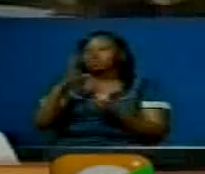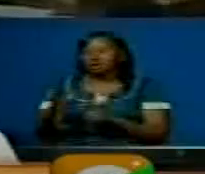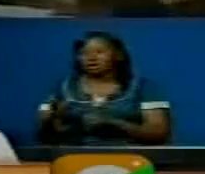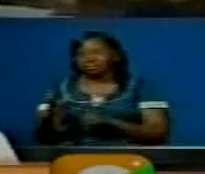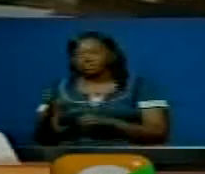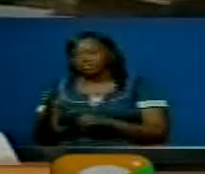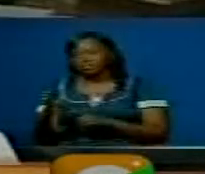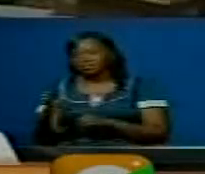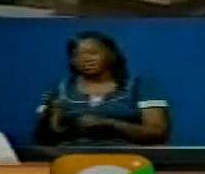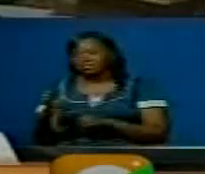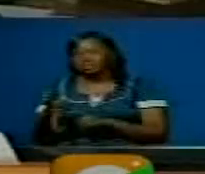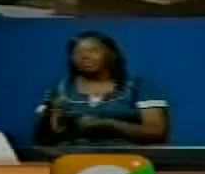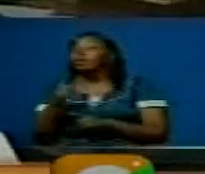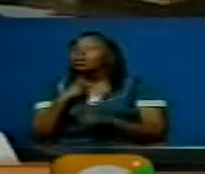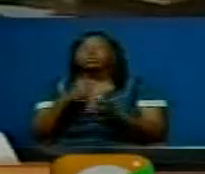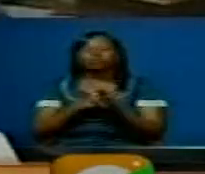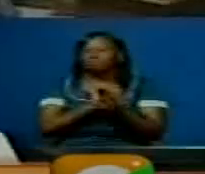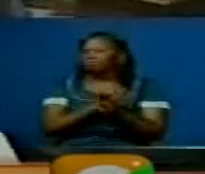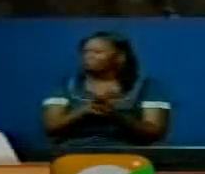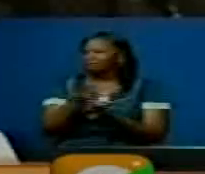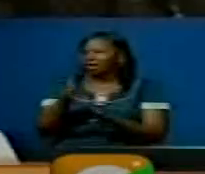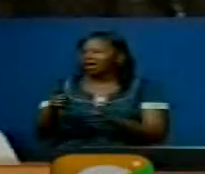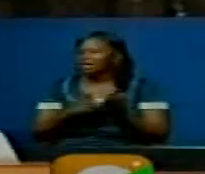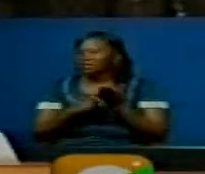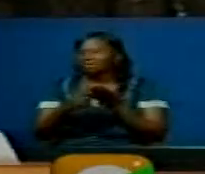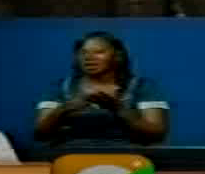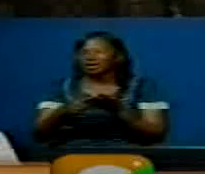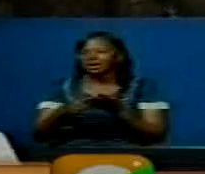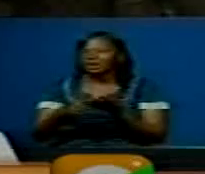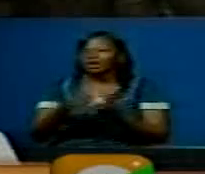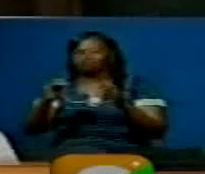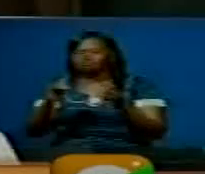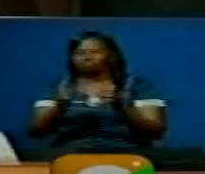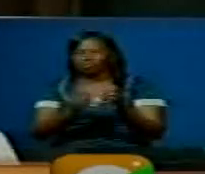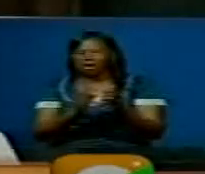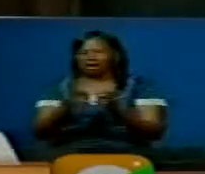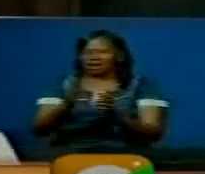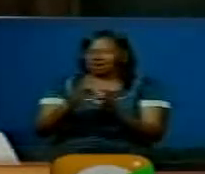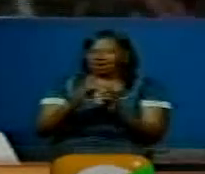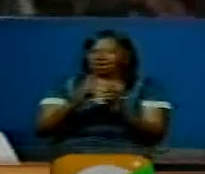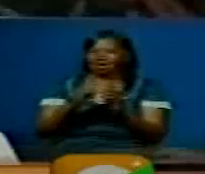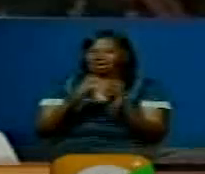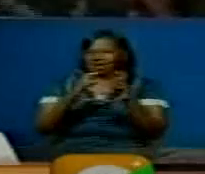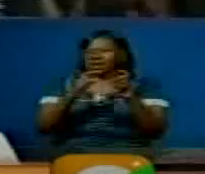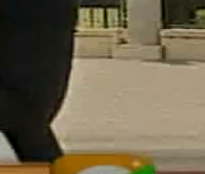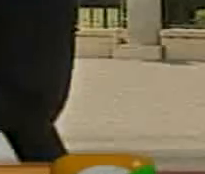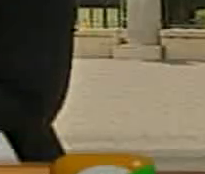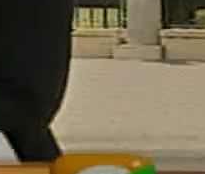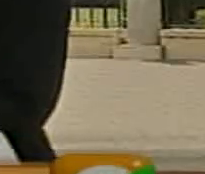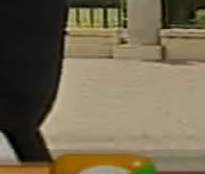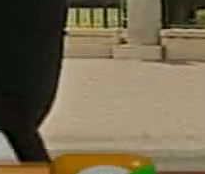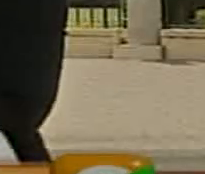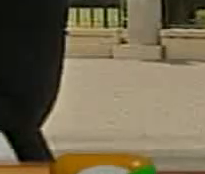Namwamba. And I know we have those pictures. We have pictures of police around here. Parliament Road, Harambe